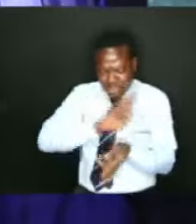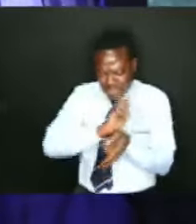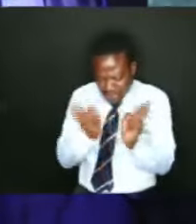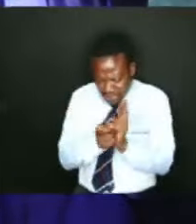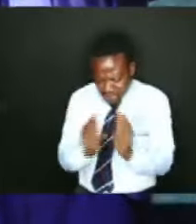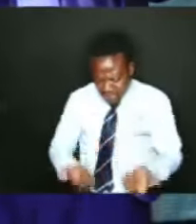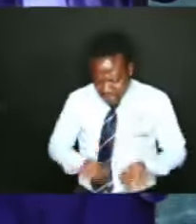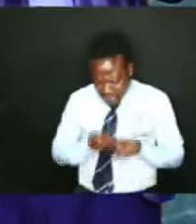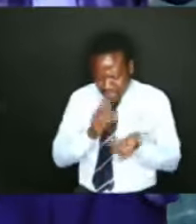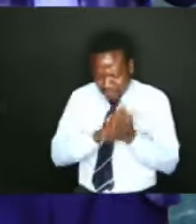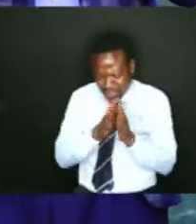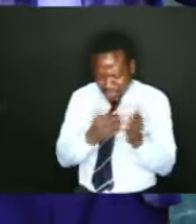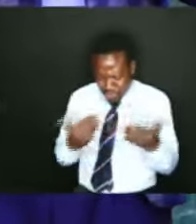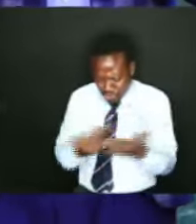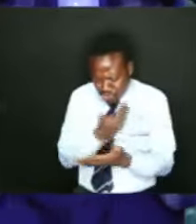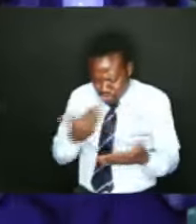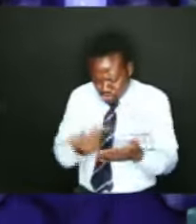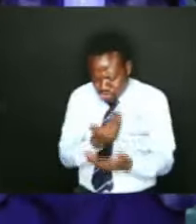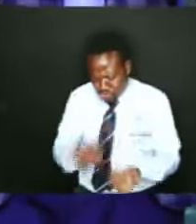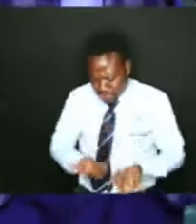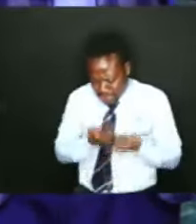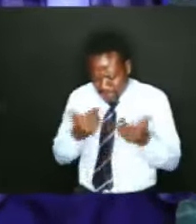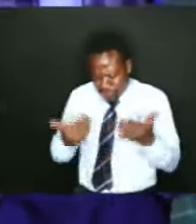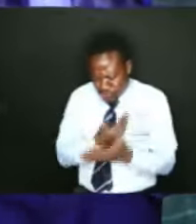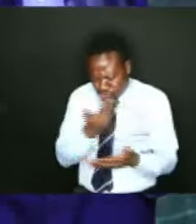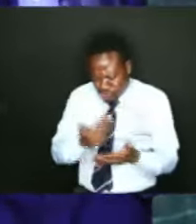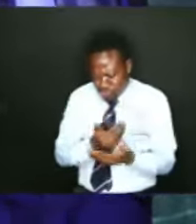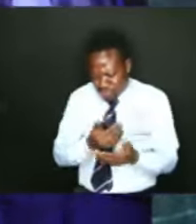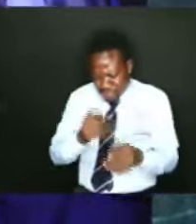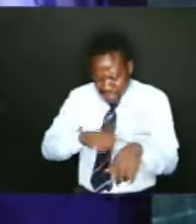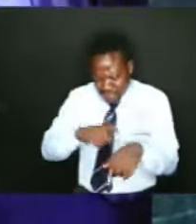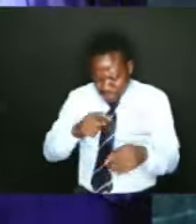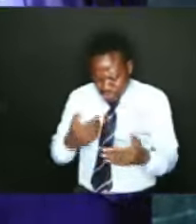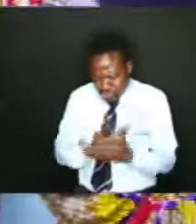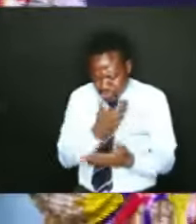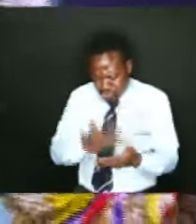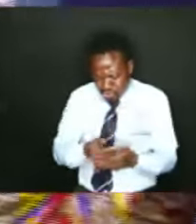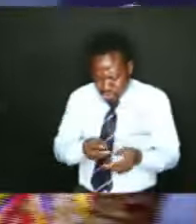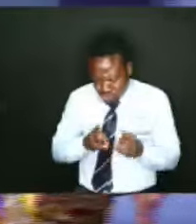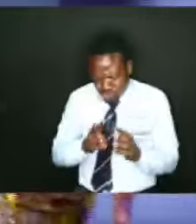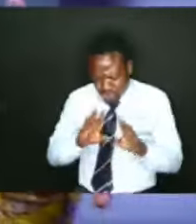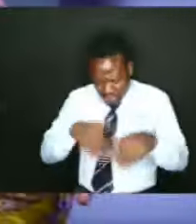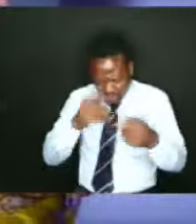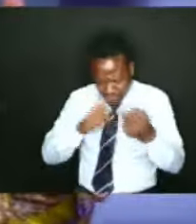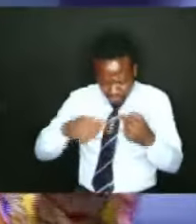season. Shall we lift up our voices and begin to pray?